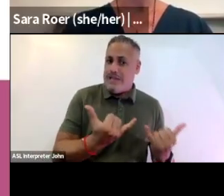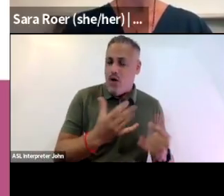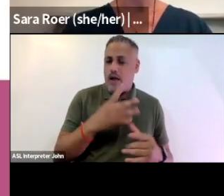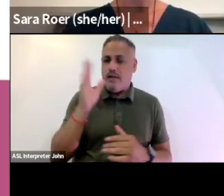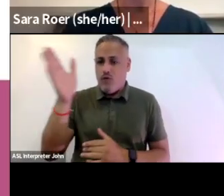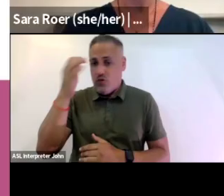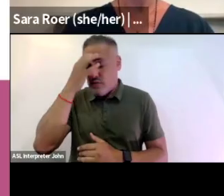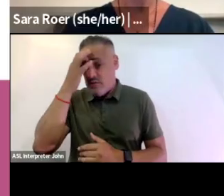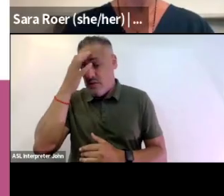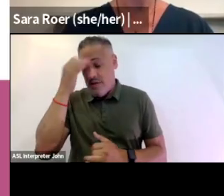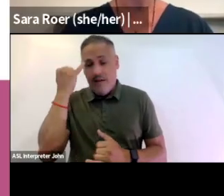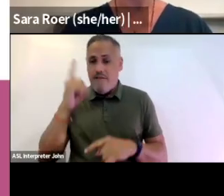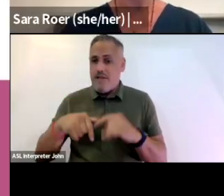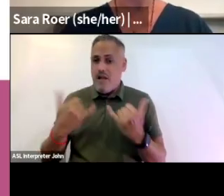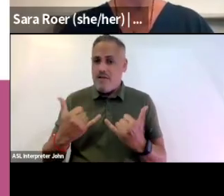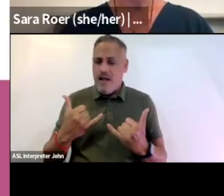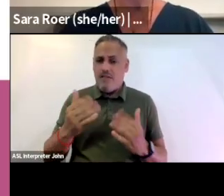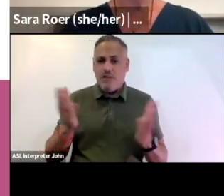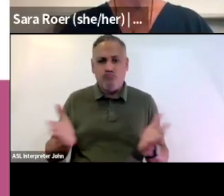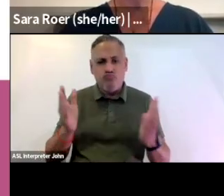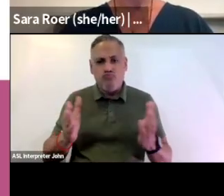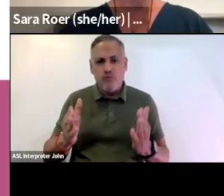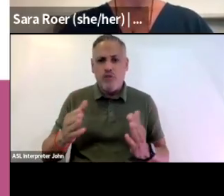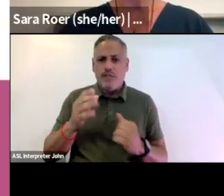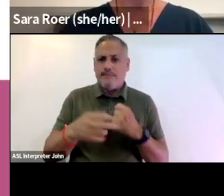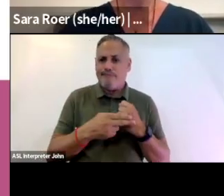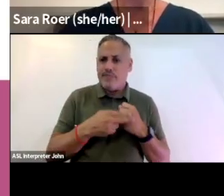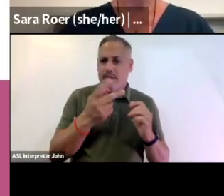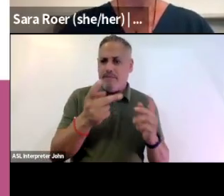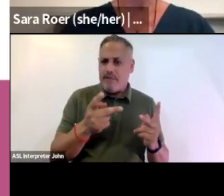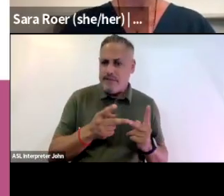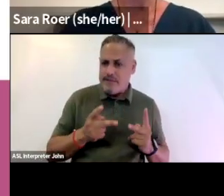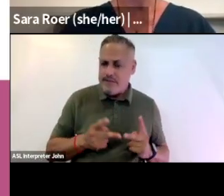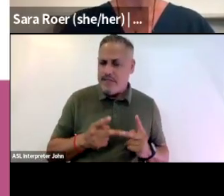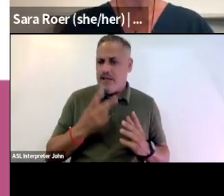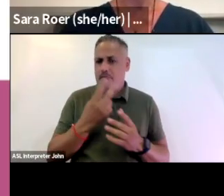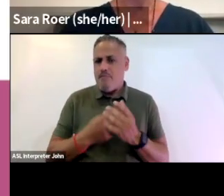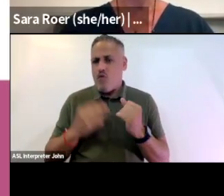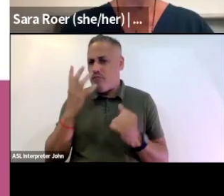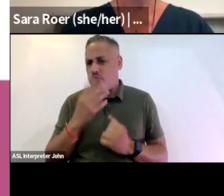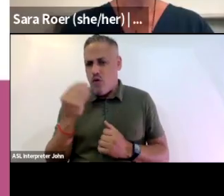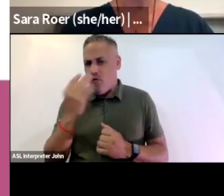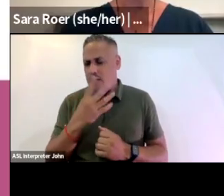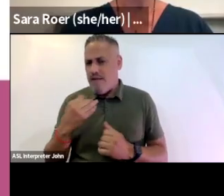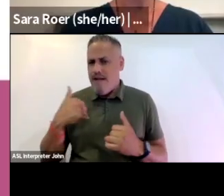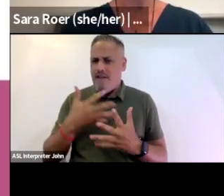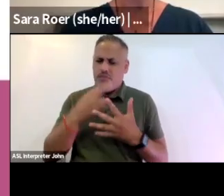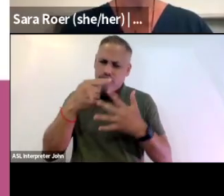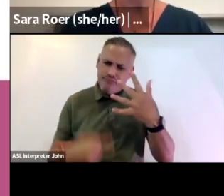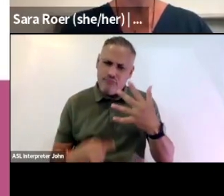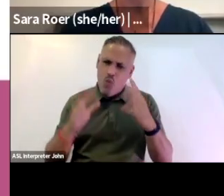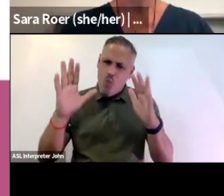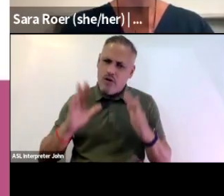this time, I urge you to bookmark this site as it's both stunningly beautiful and also contains a plethora of